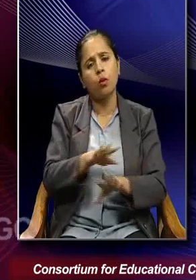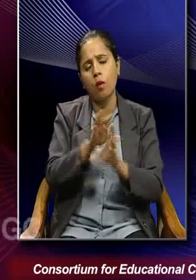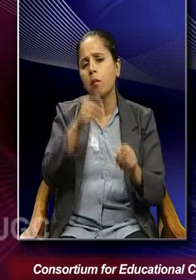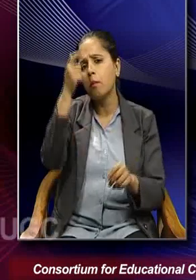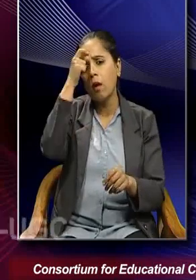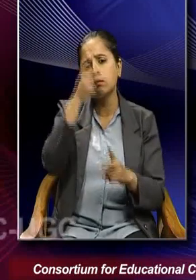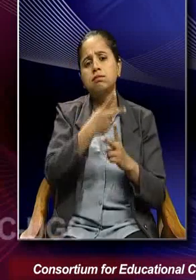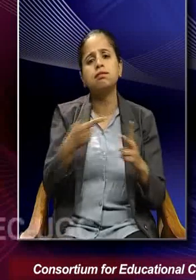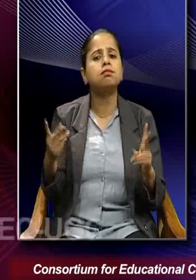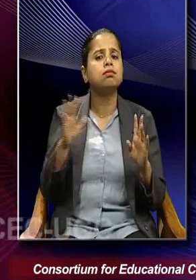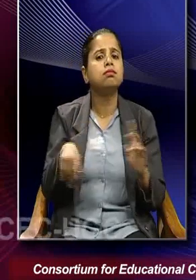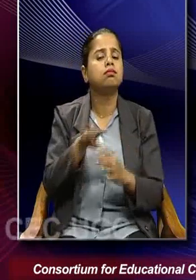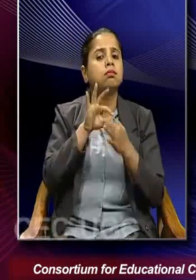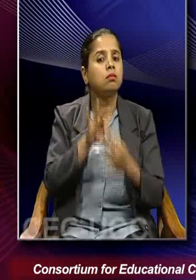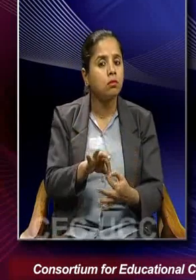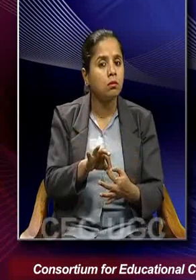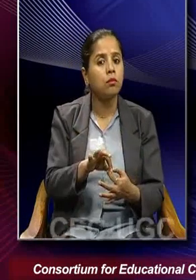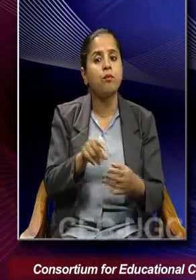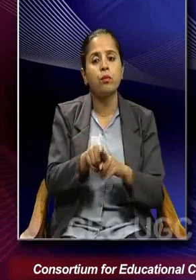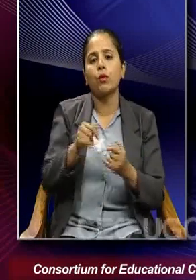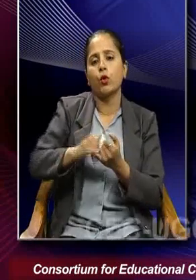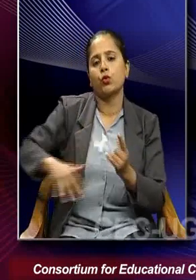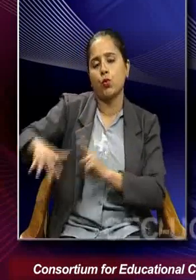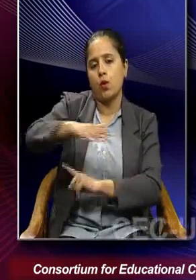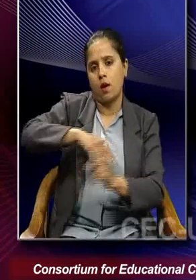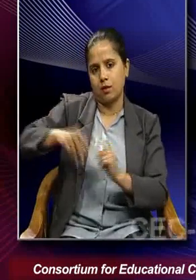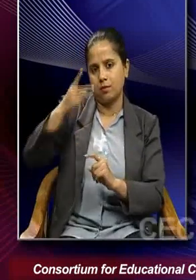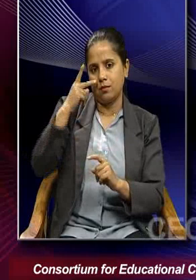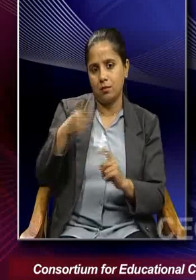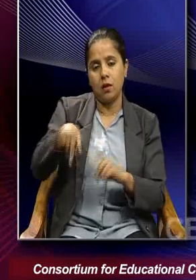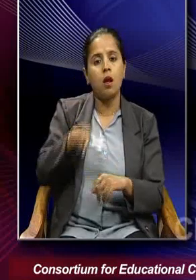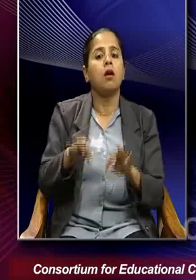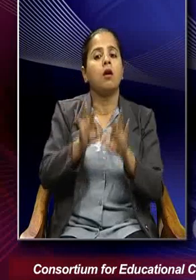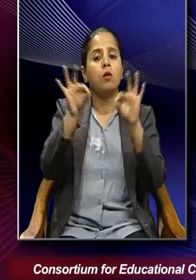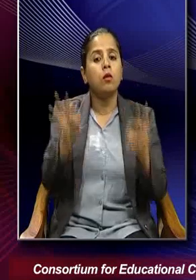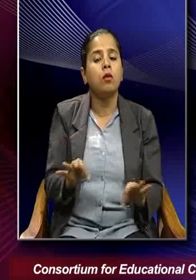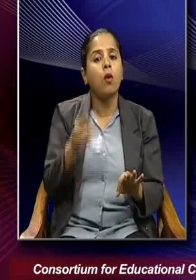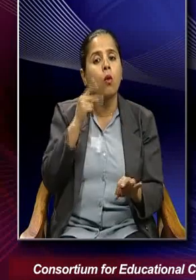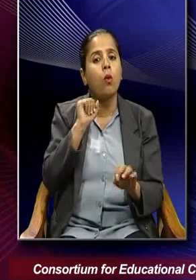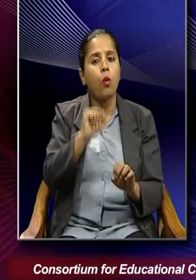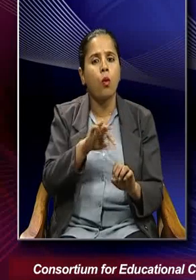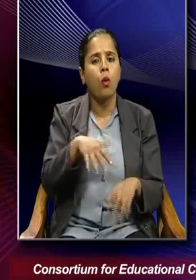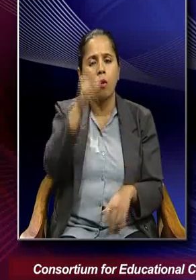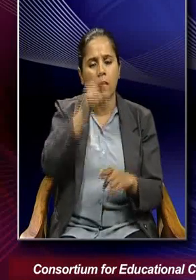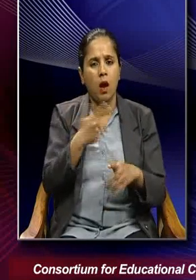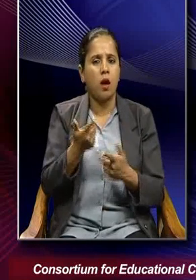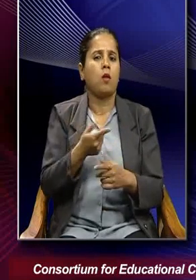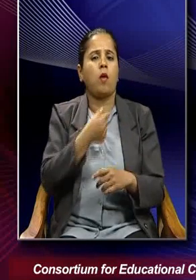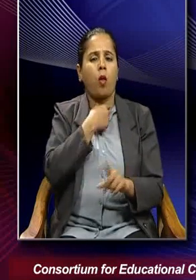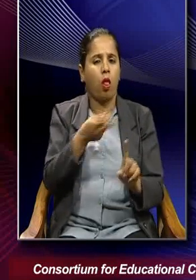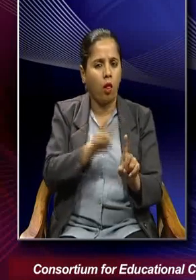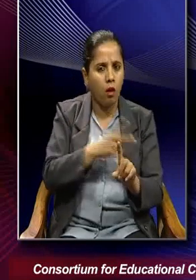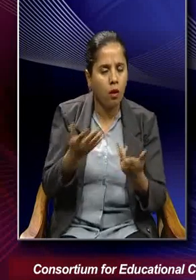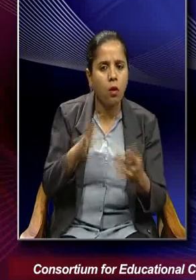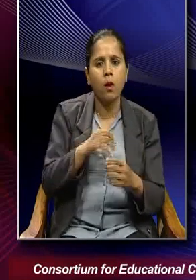are concerned with the society in the framework of the red tapeism as well as the